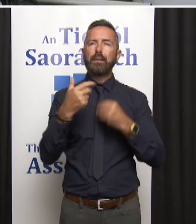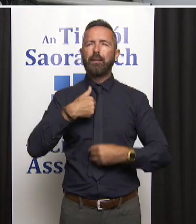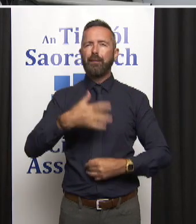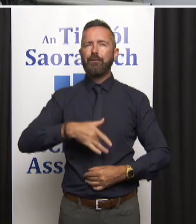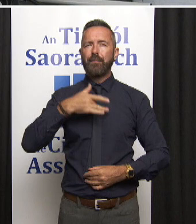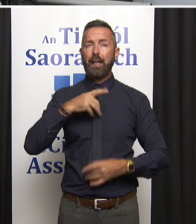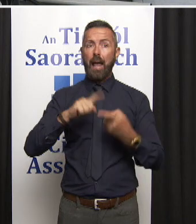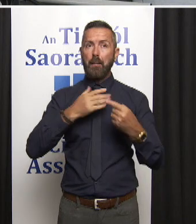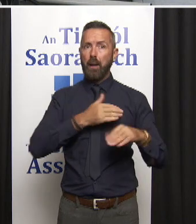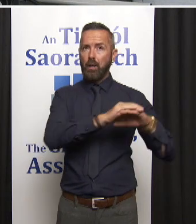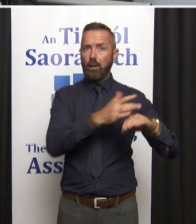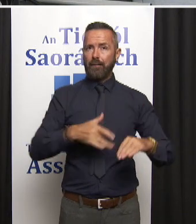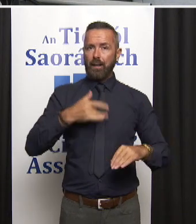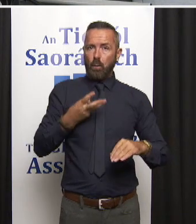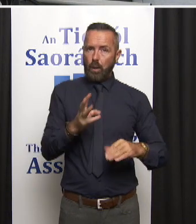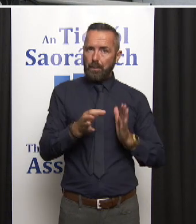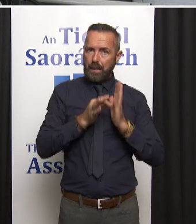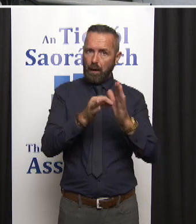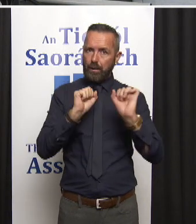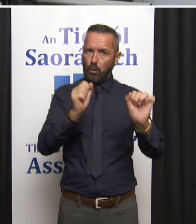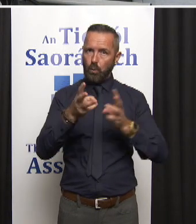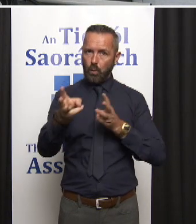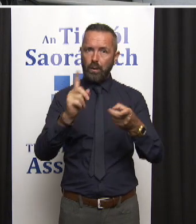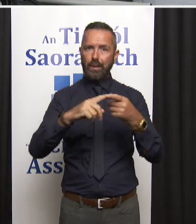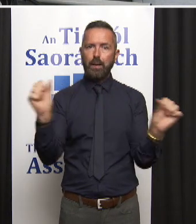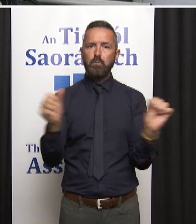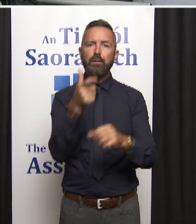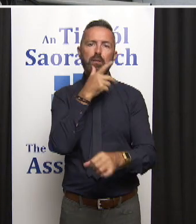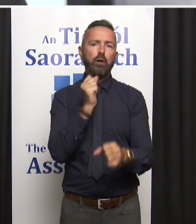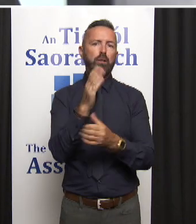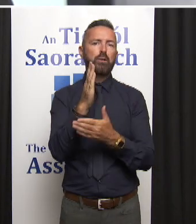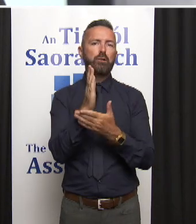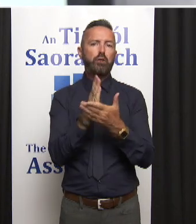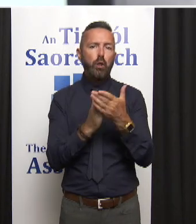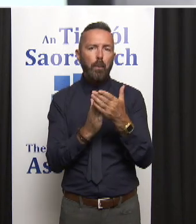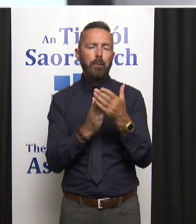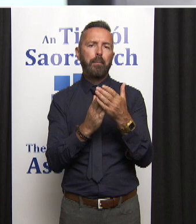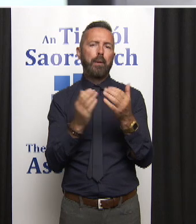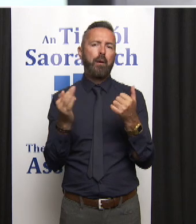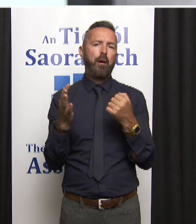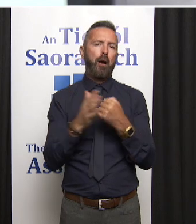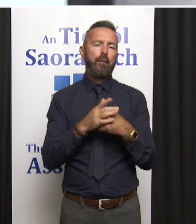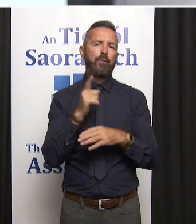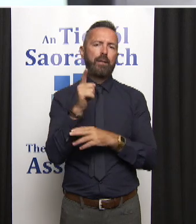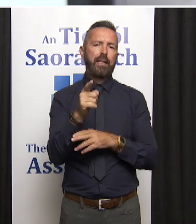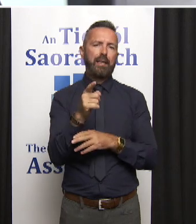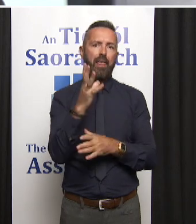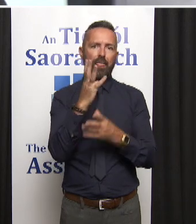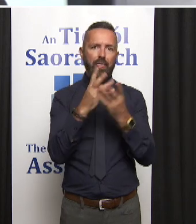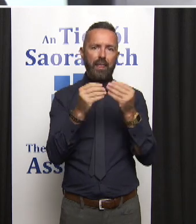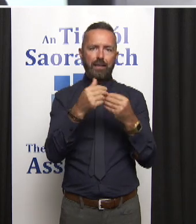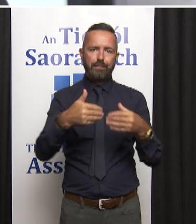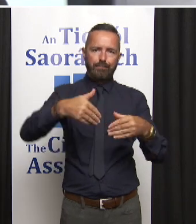and my colleagues feel will guide your work, and then I'll briefly talk to some of the issues or some of the characteristics of the